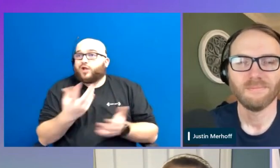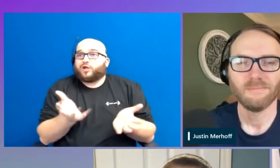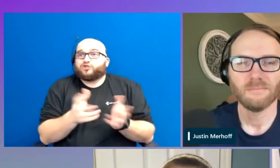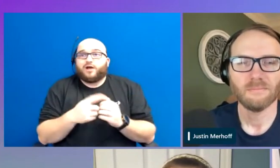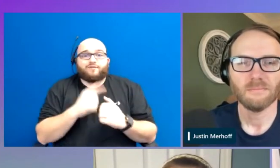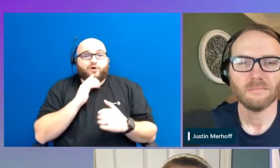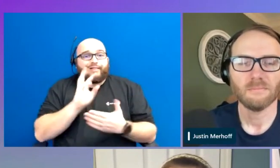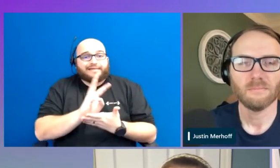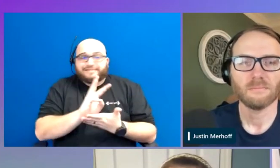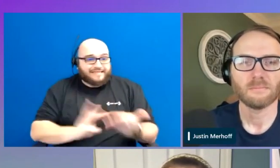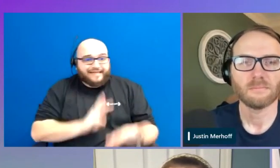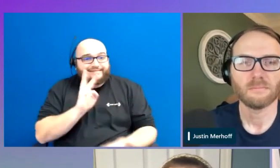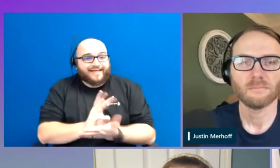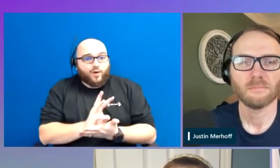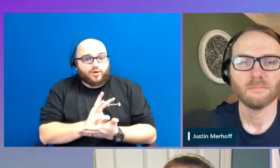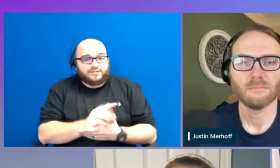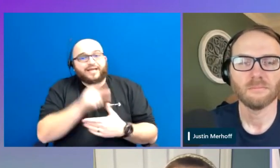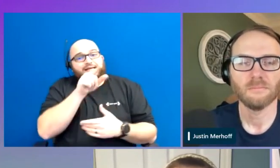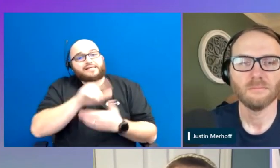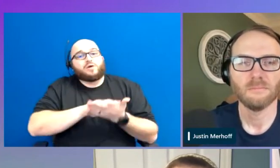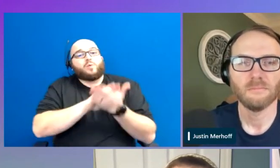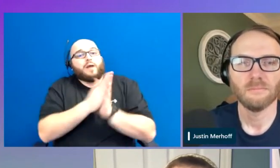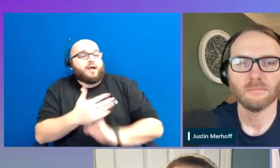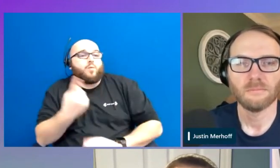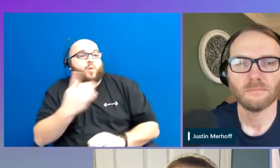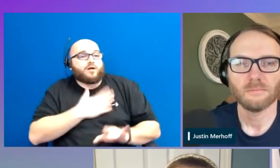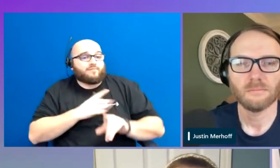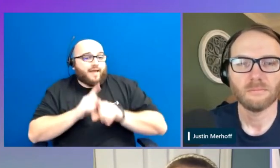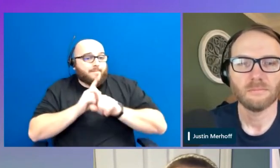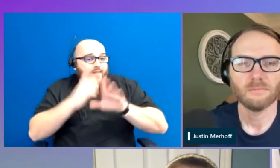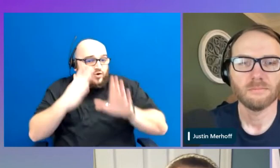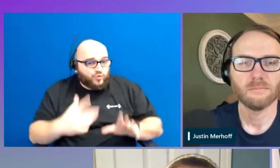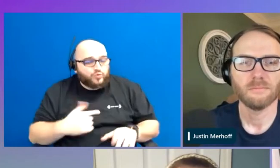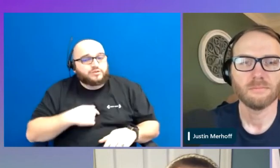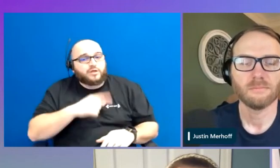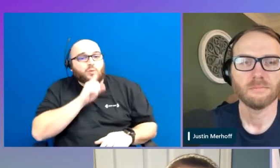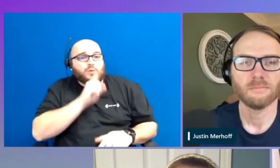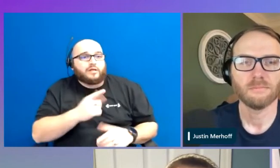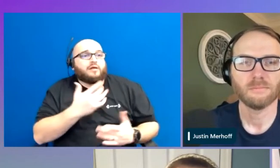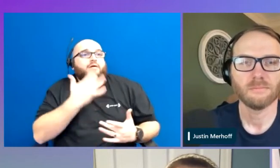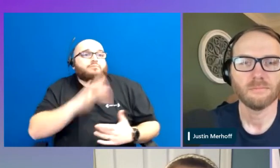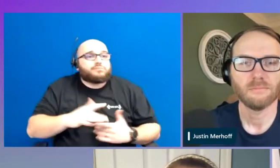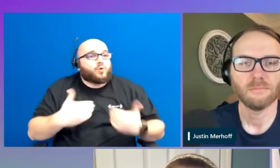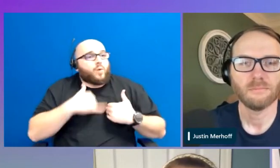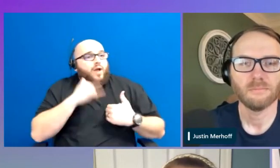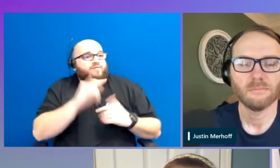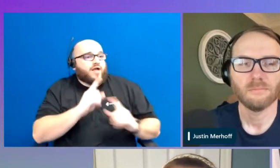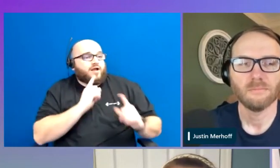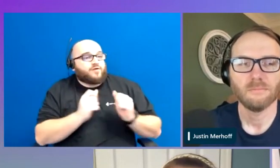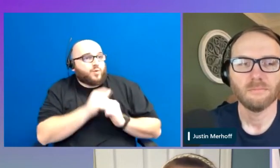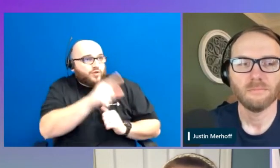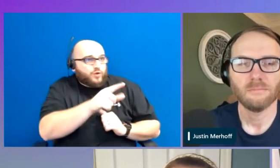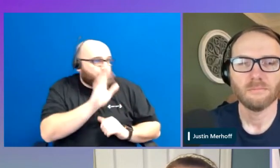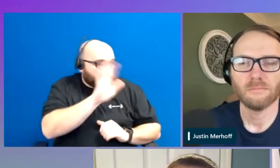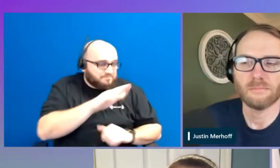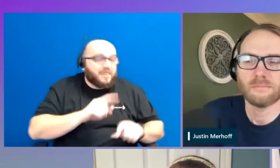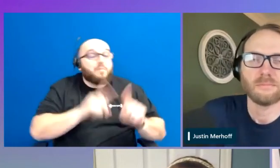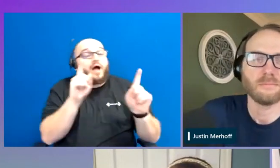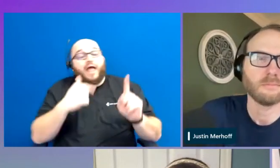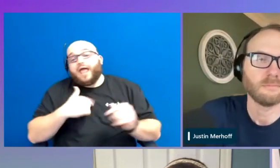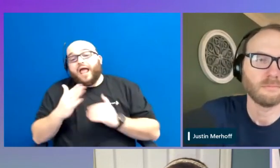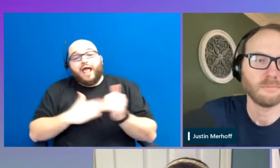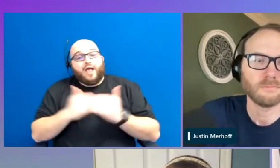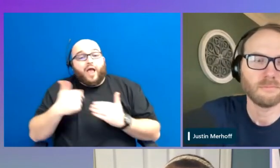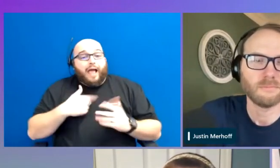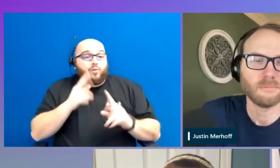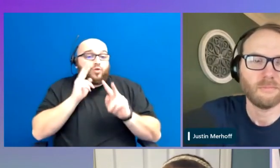become a mentor to me, and I'm really grateful to have had that conversation with you. And yeah, I'm looking forward to having this